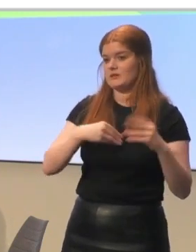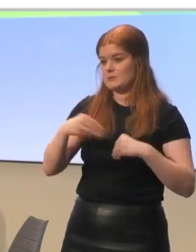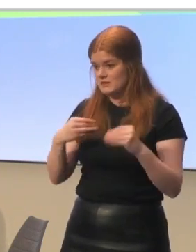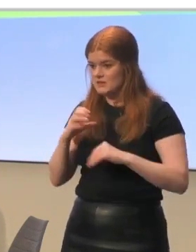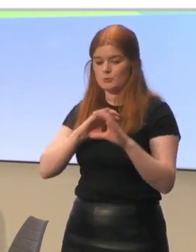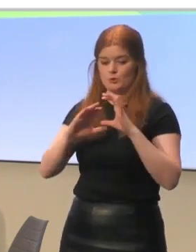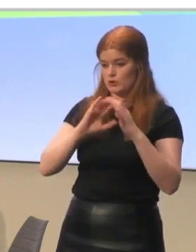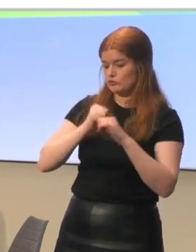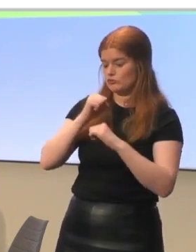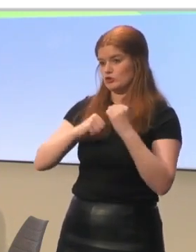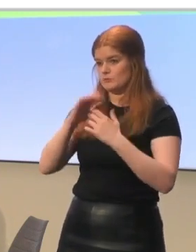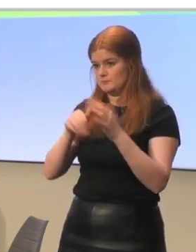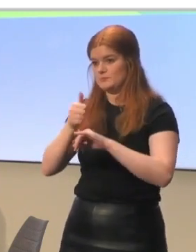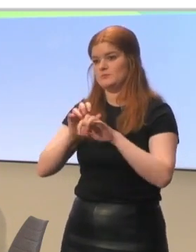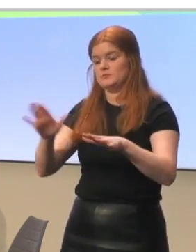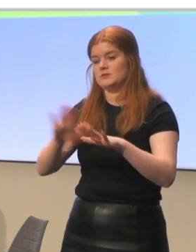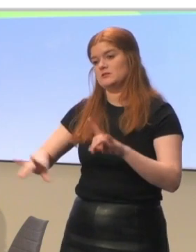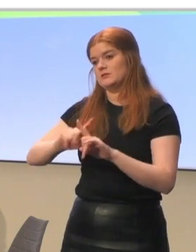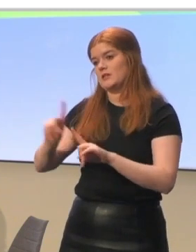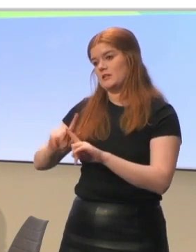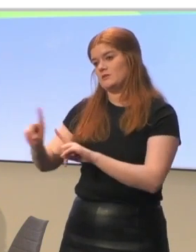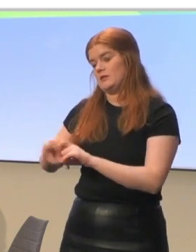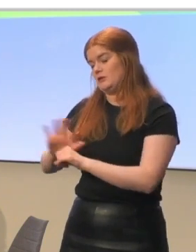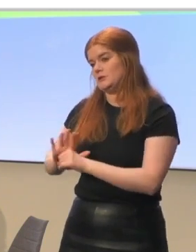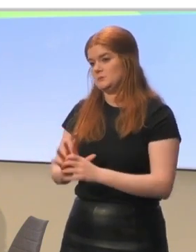communication structure across the different areas.